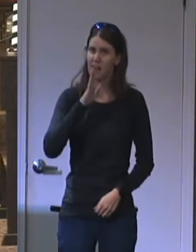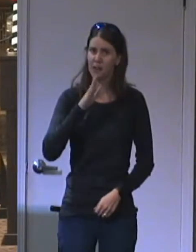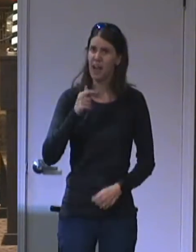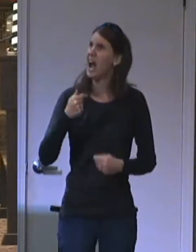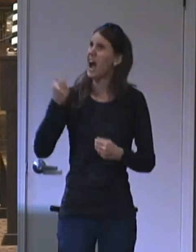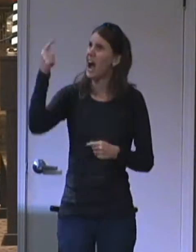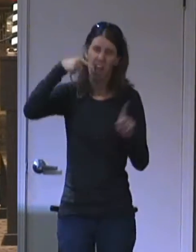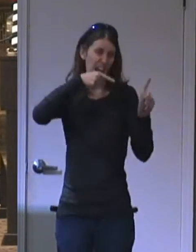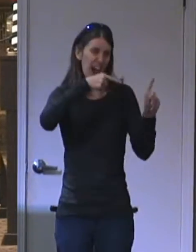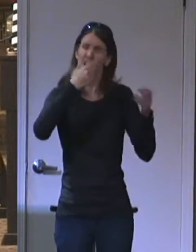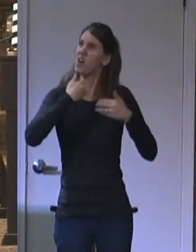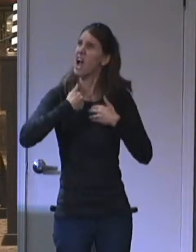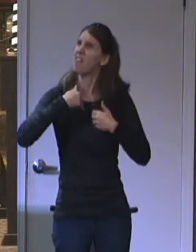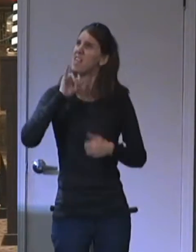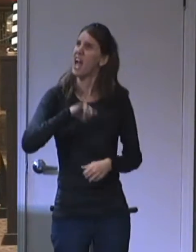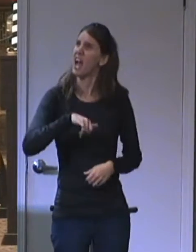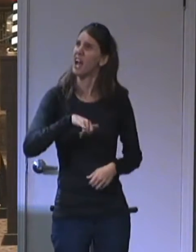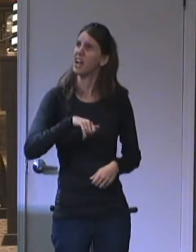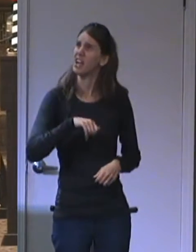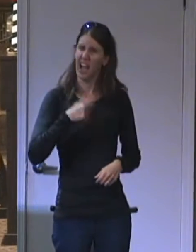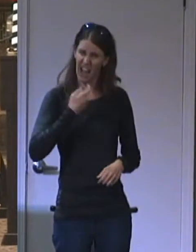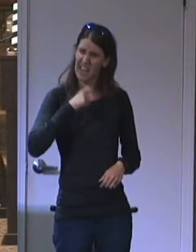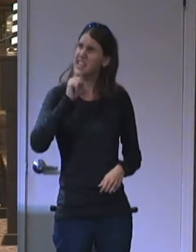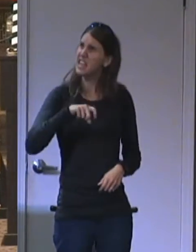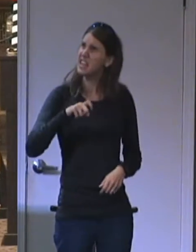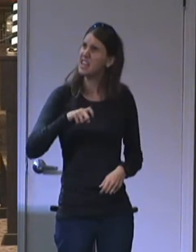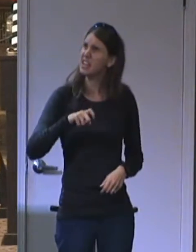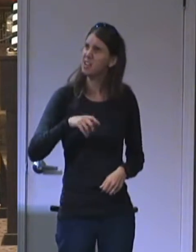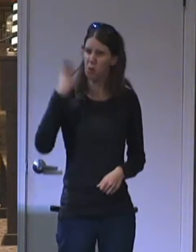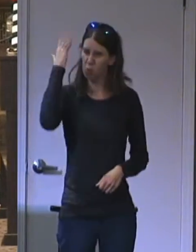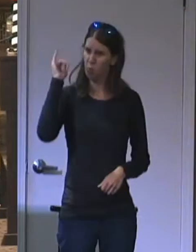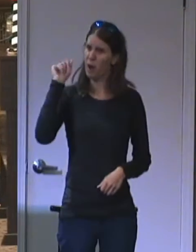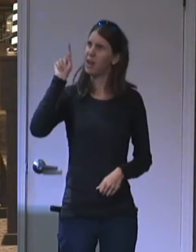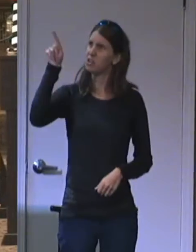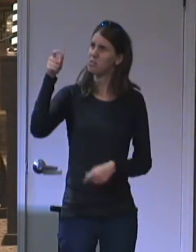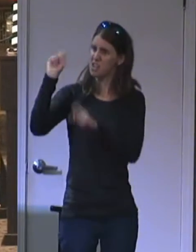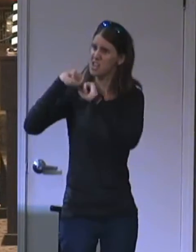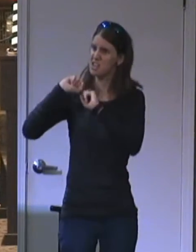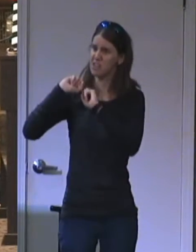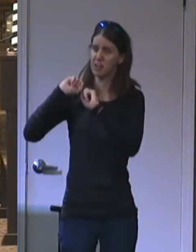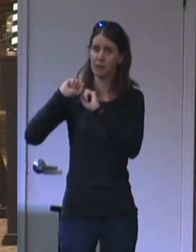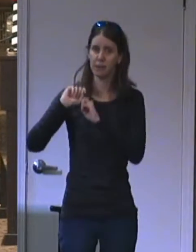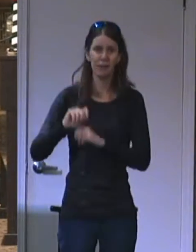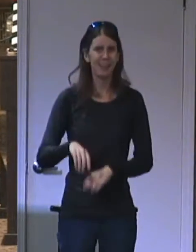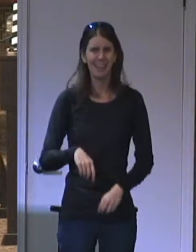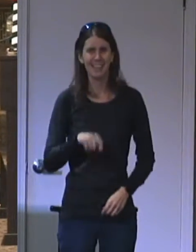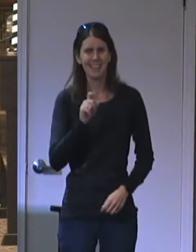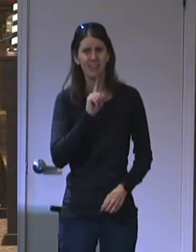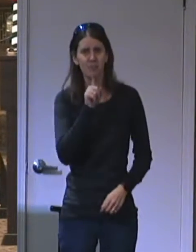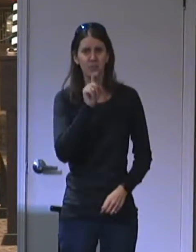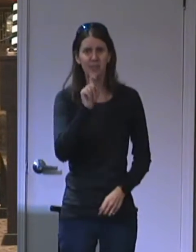we don't have that, God, and we need it because they have it. I need it. It's not a need.